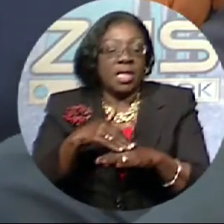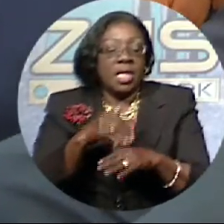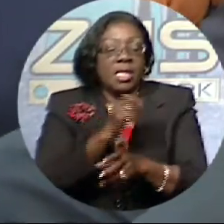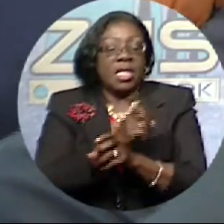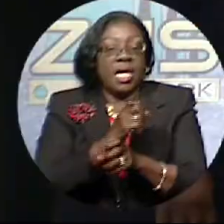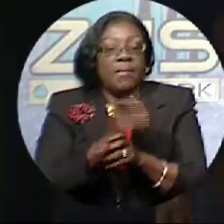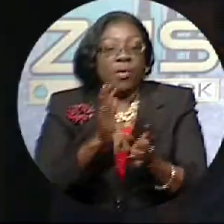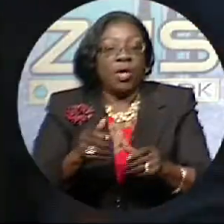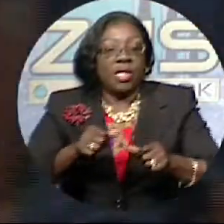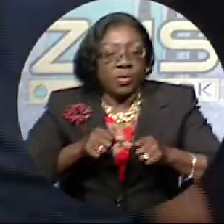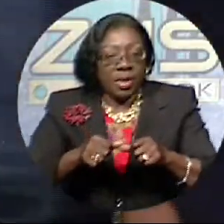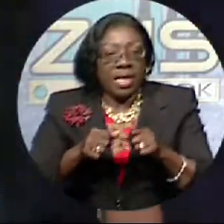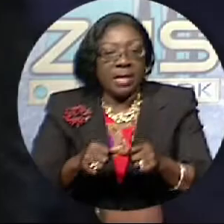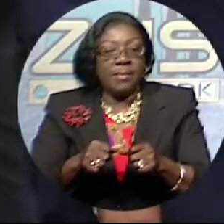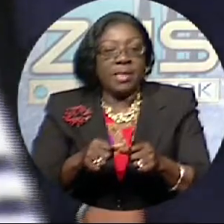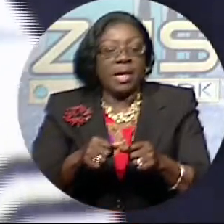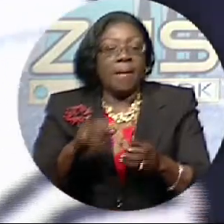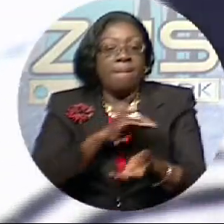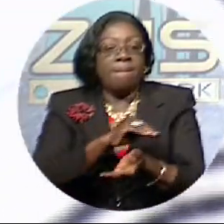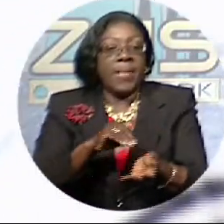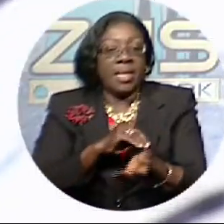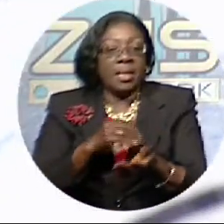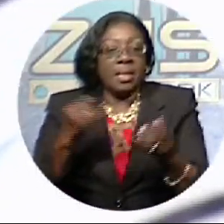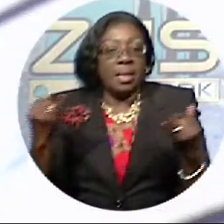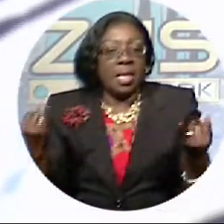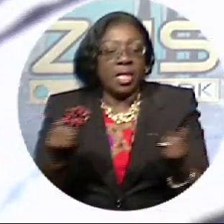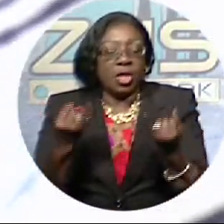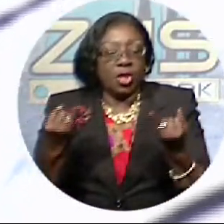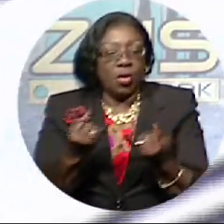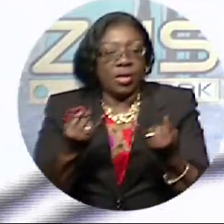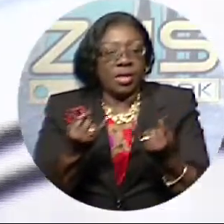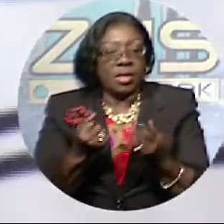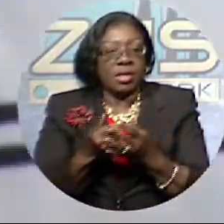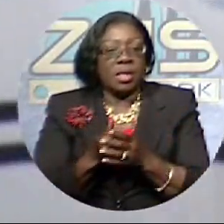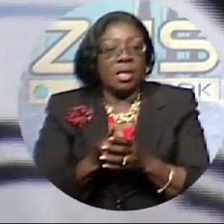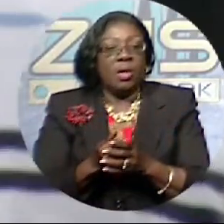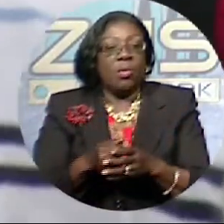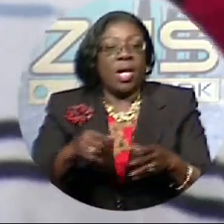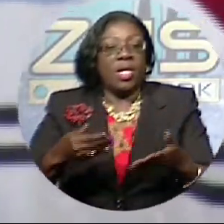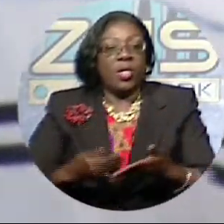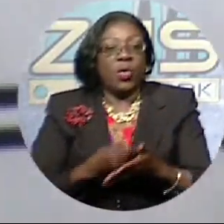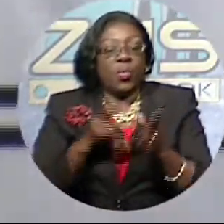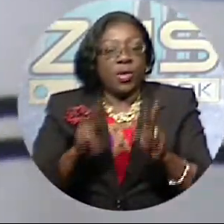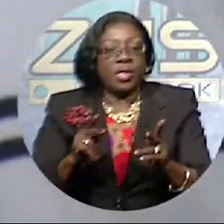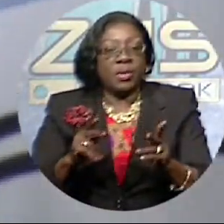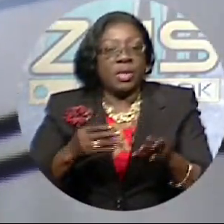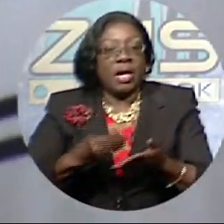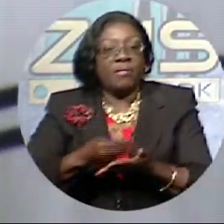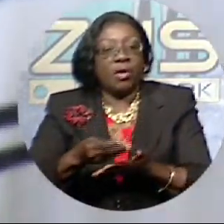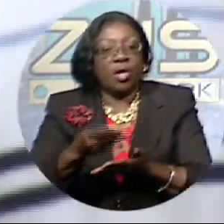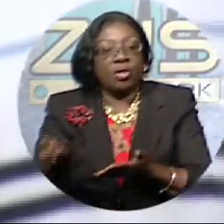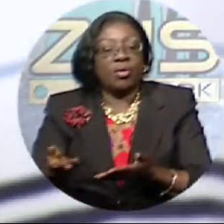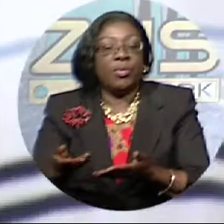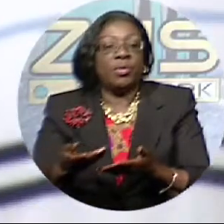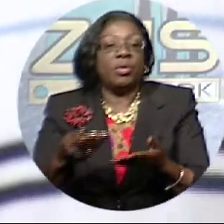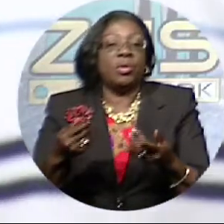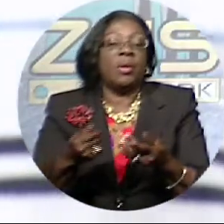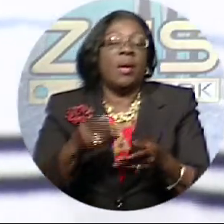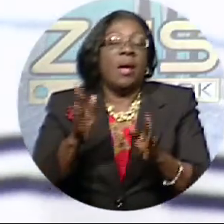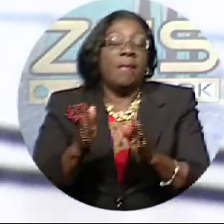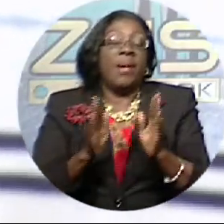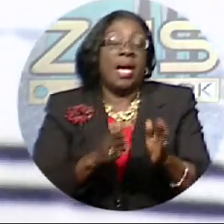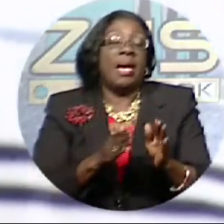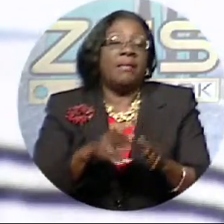their medical insurance and pension plans, while new hires will have to contribute to the medical plan at a rate of 30%.